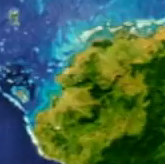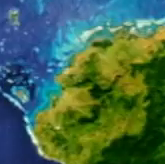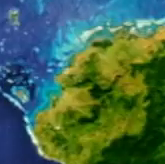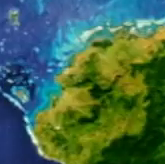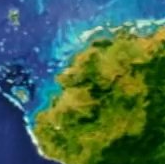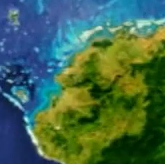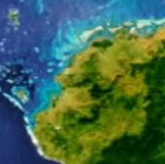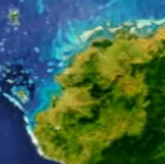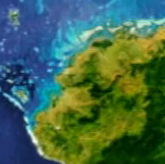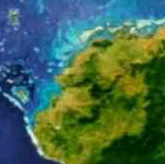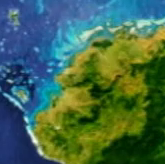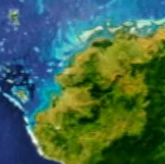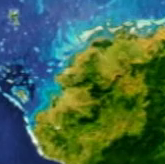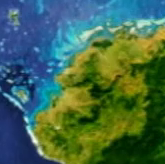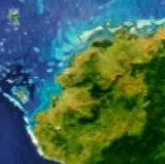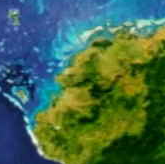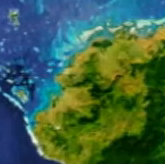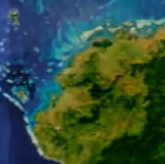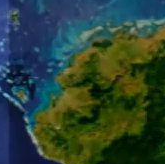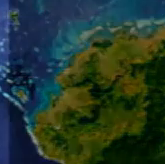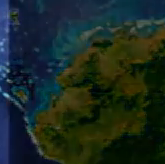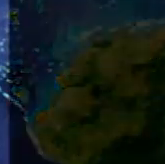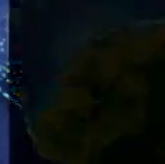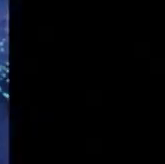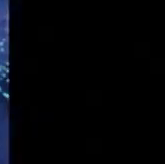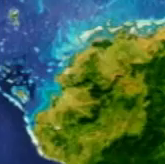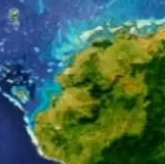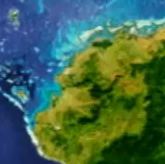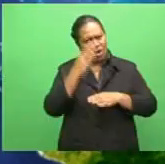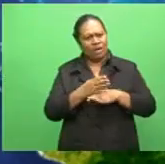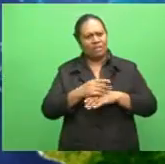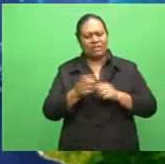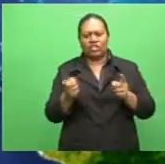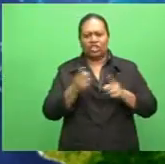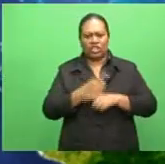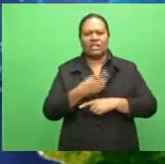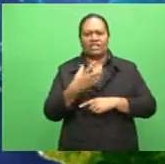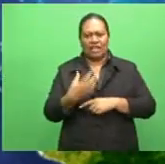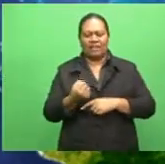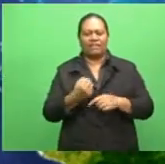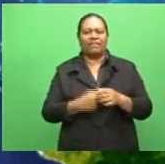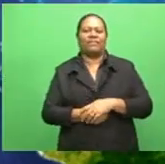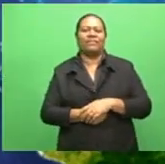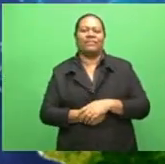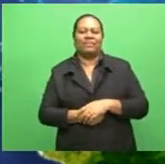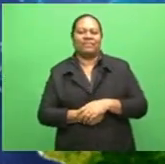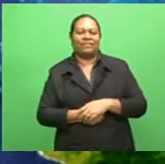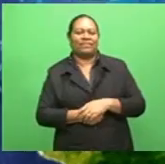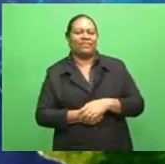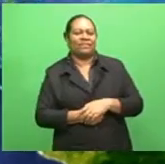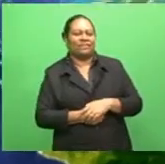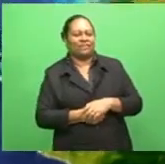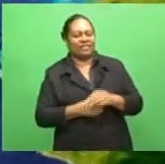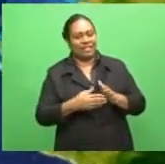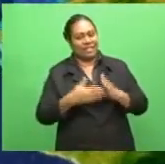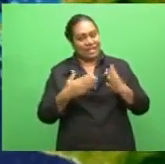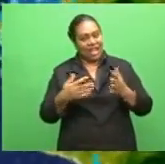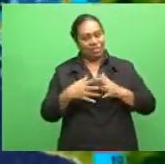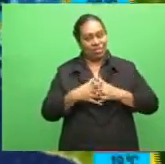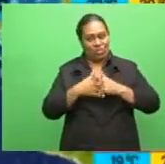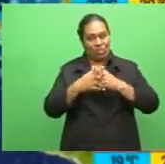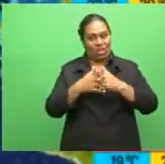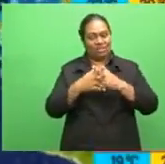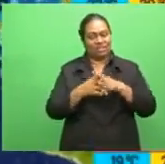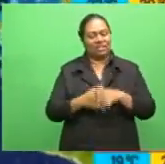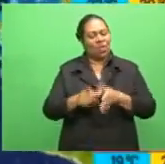nation. Plus, it's a new month, so hope we have some changes to the weather pattern. Now moving to the west, it